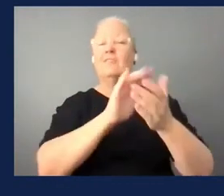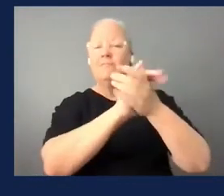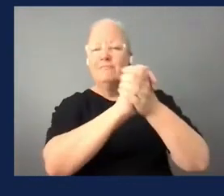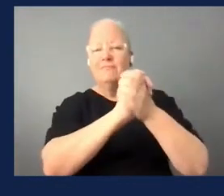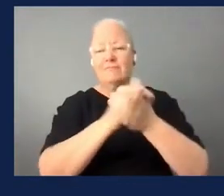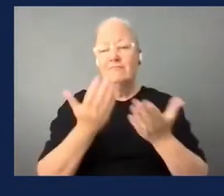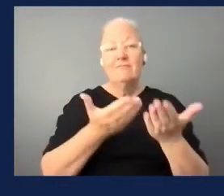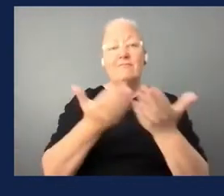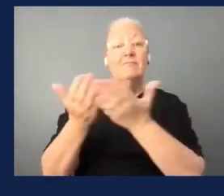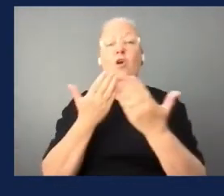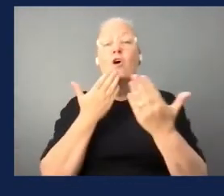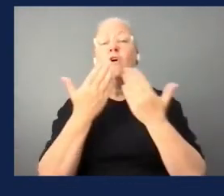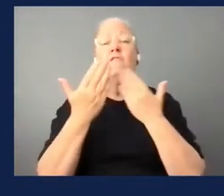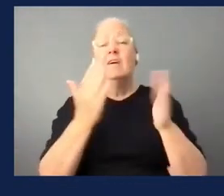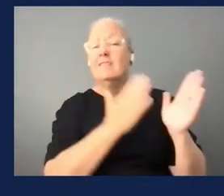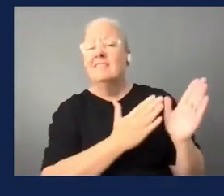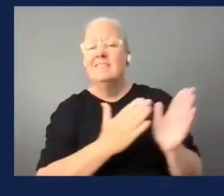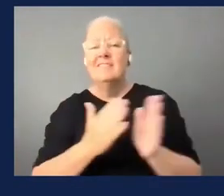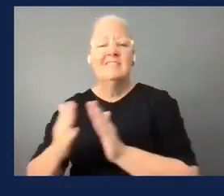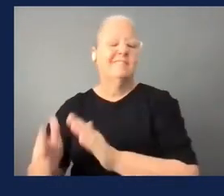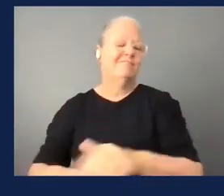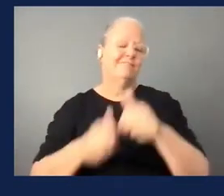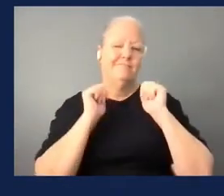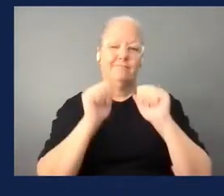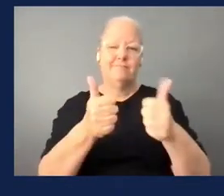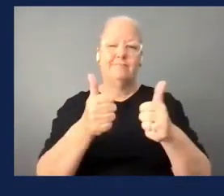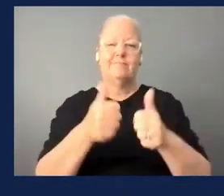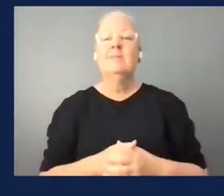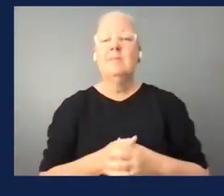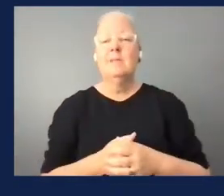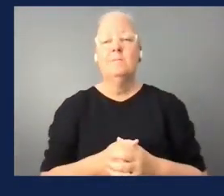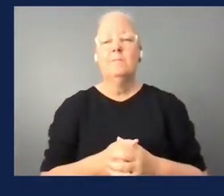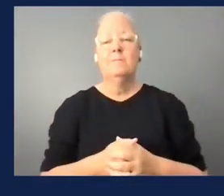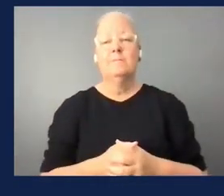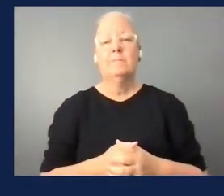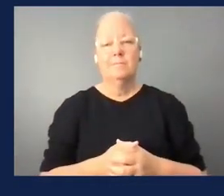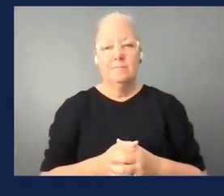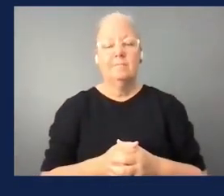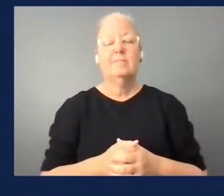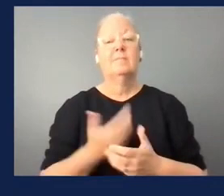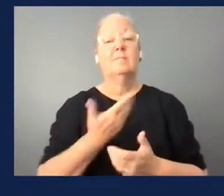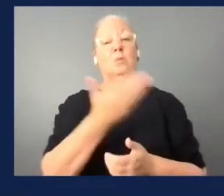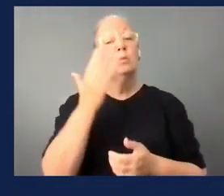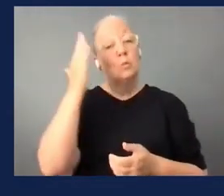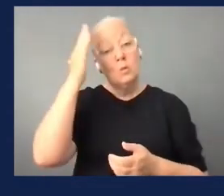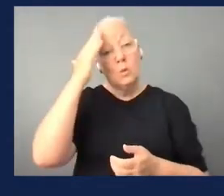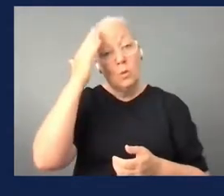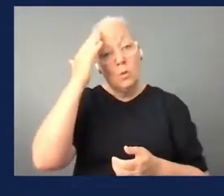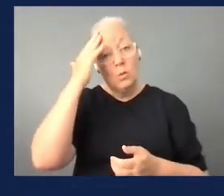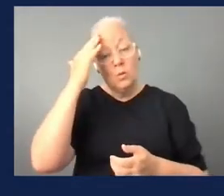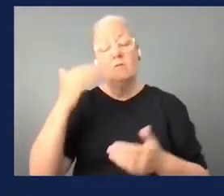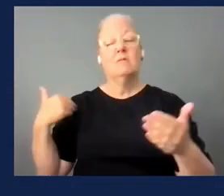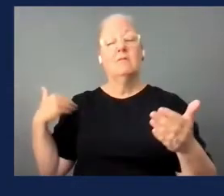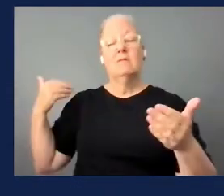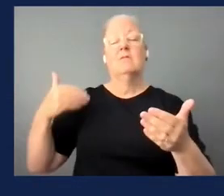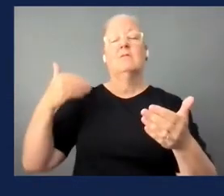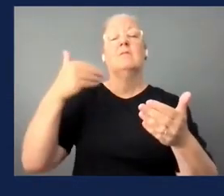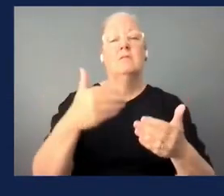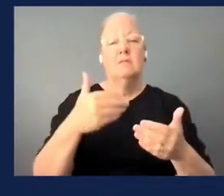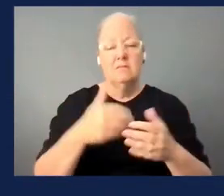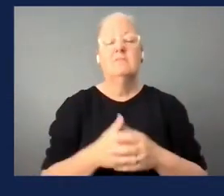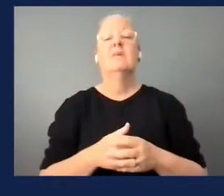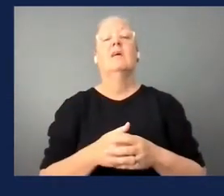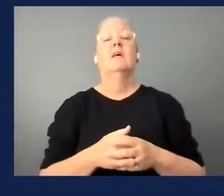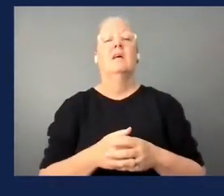another great event. I'm sure we're all aware over the last few years of the incredible growth that the women's game has